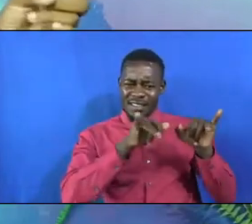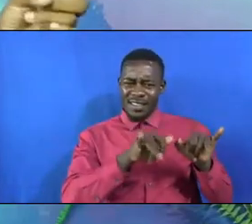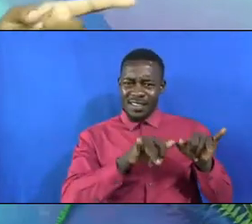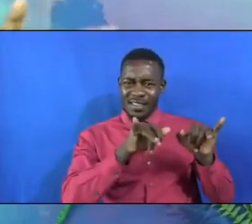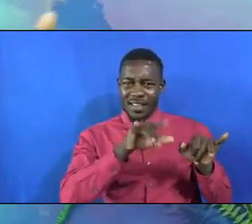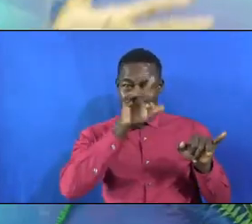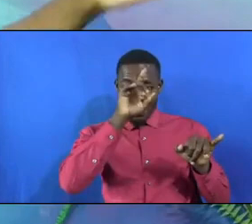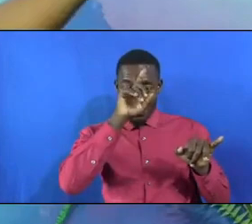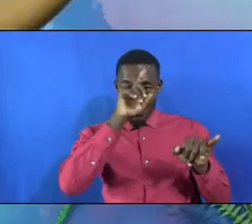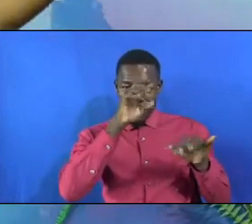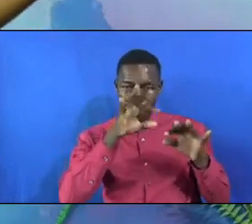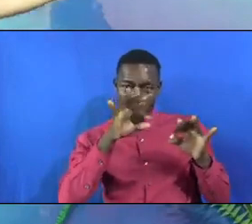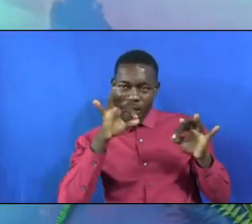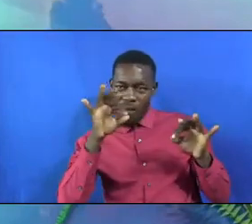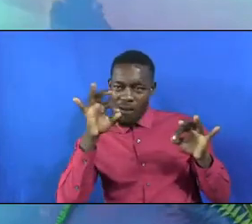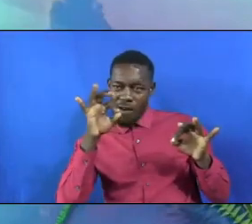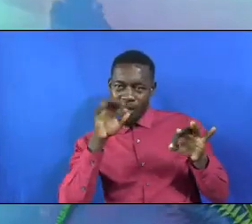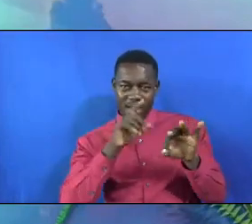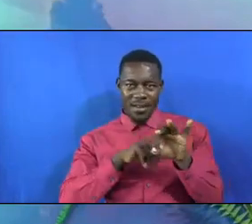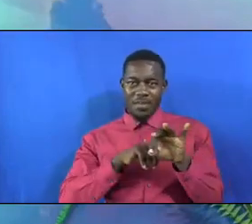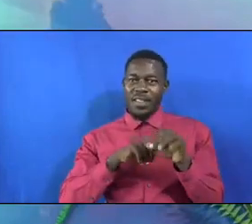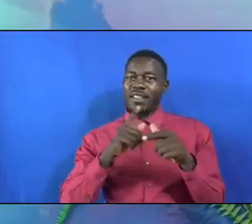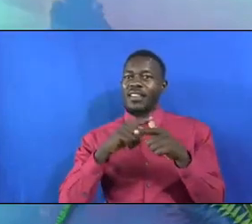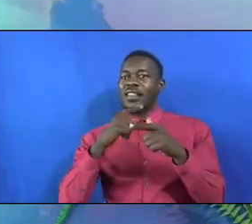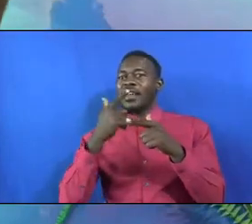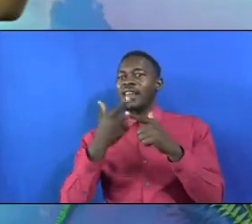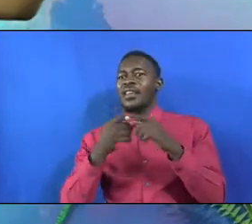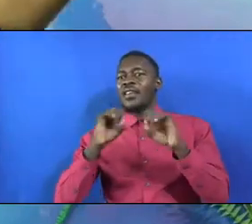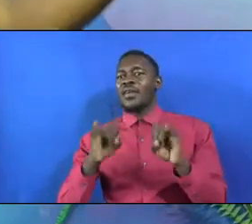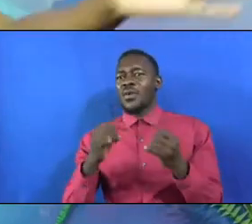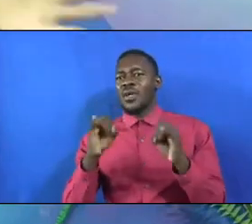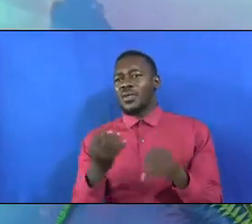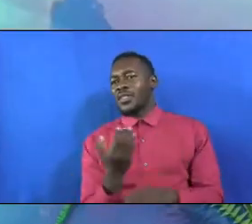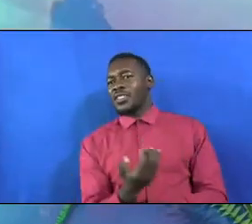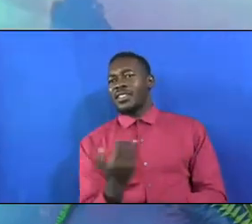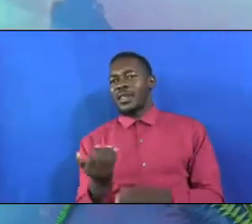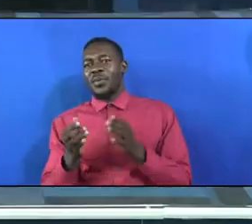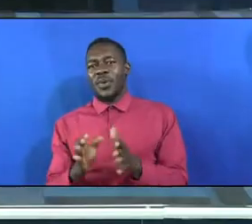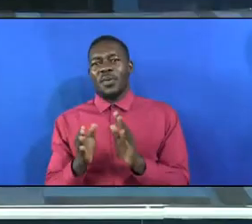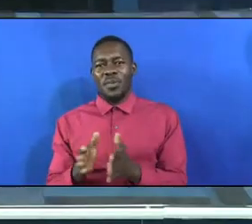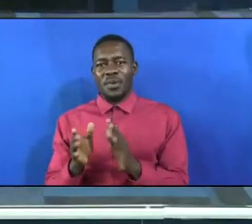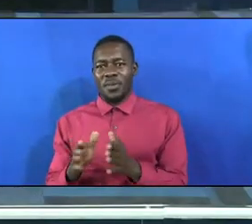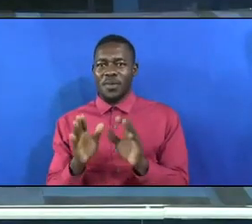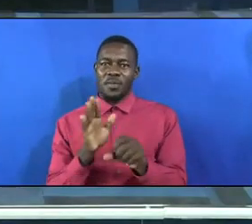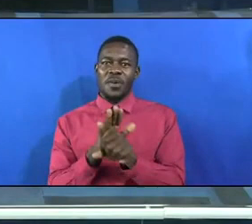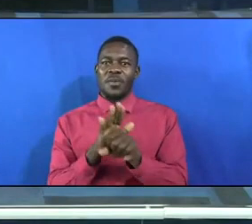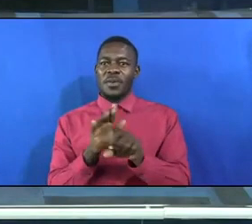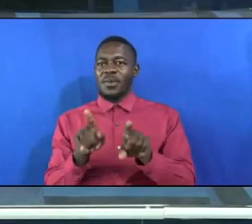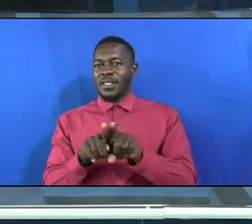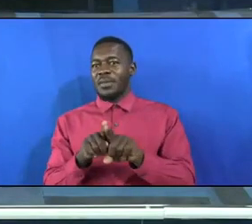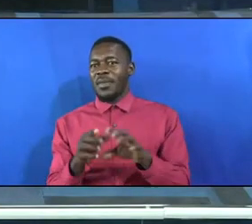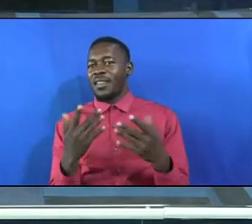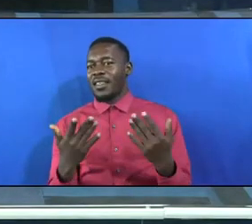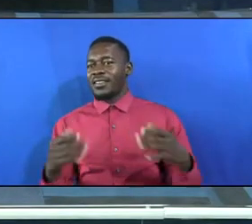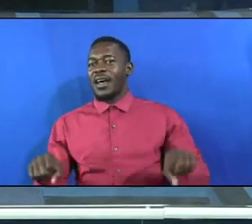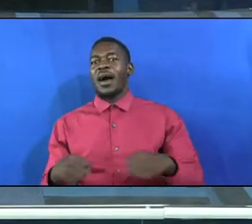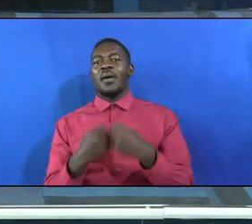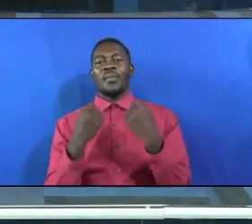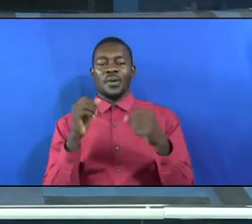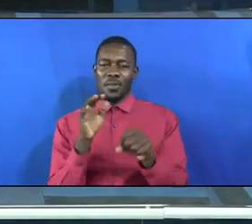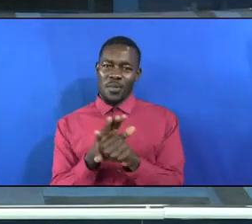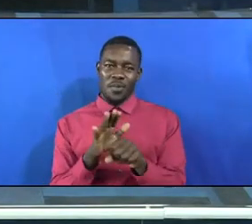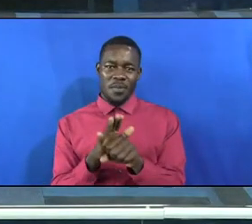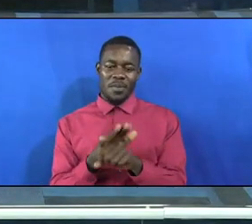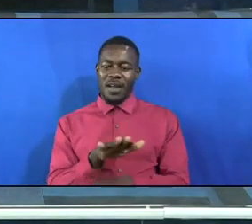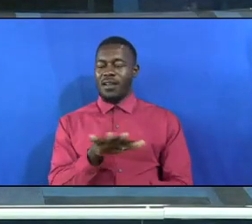Egypt for a while, so there was a lot of newborns and there was a lot of things that happened in between that,